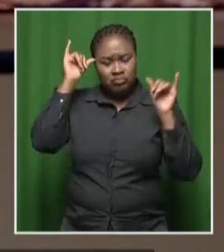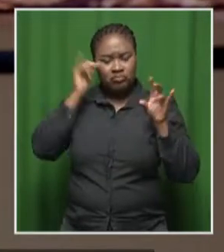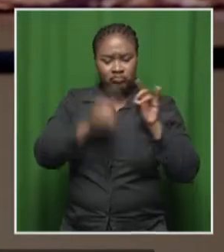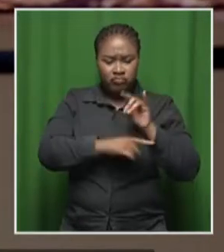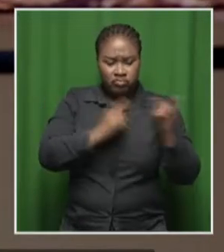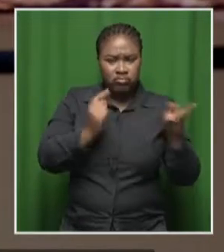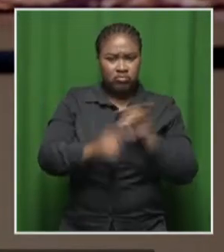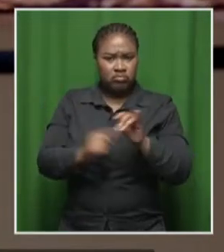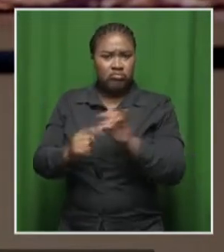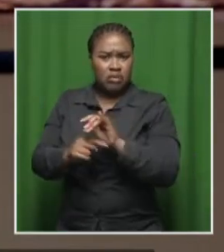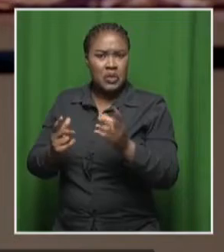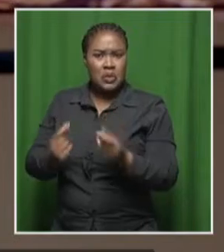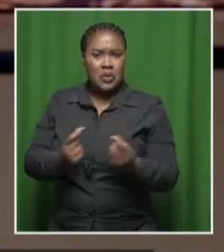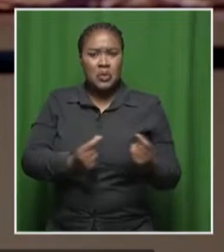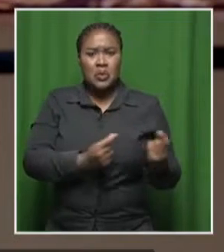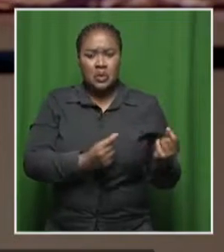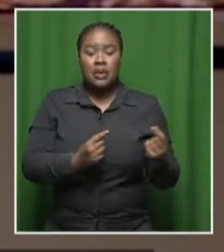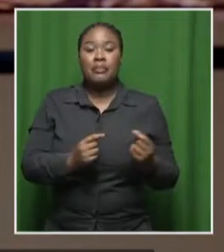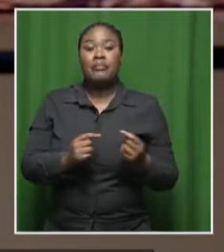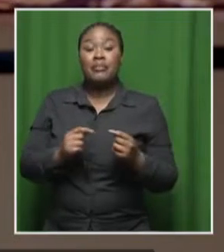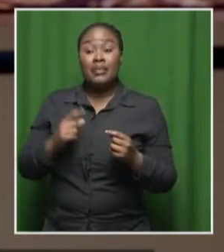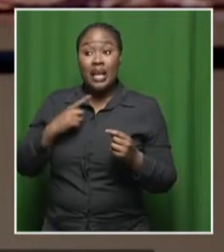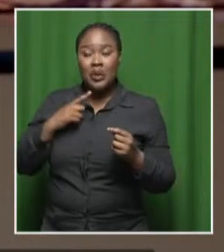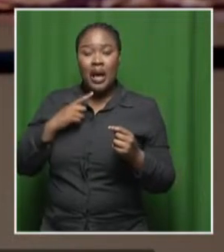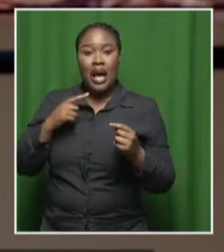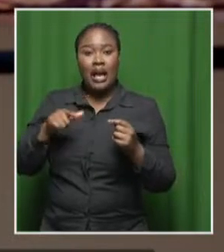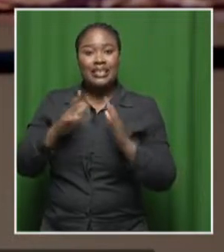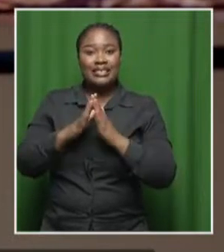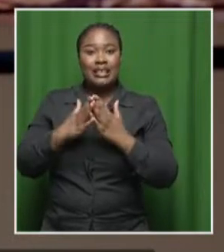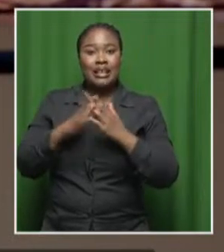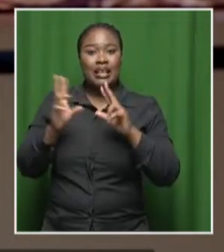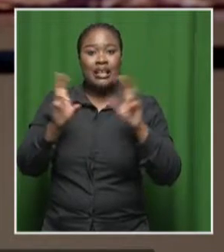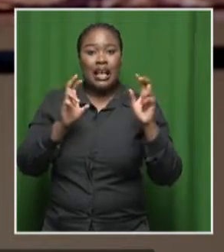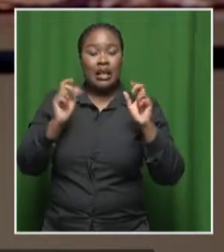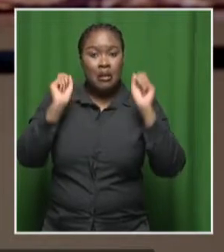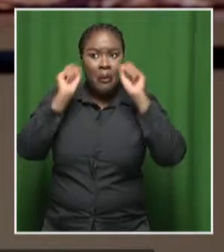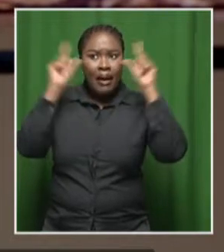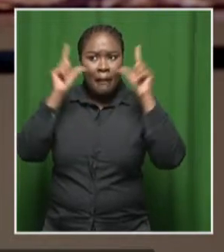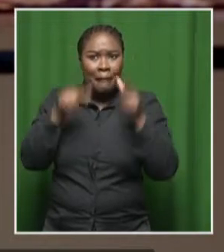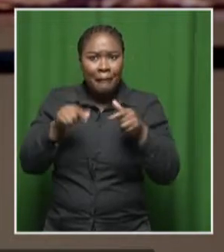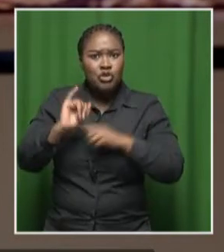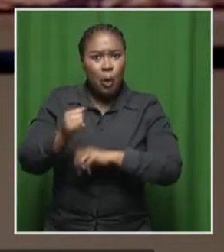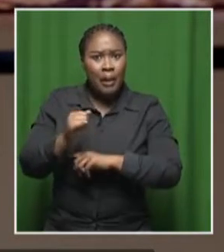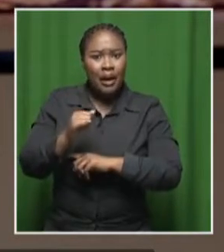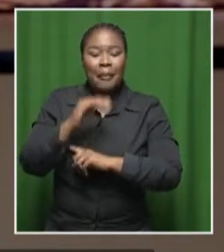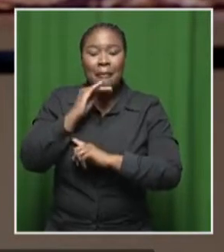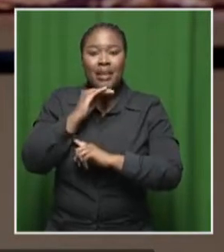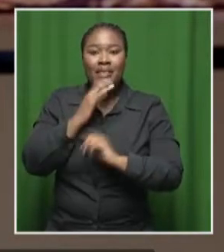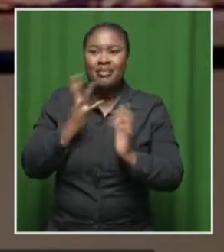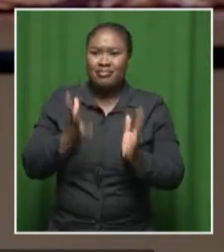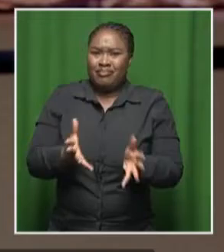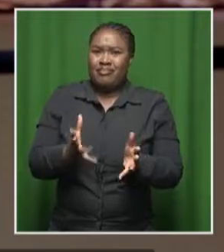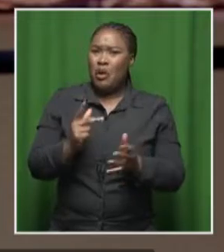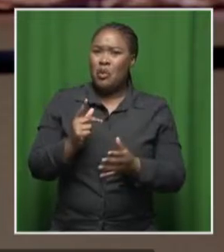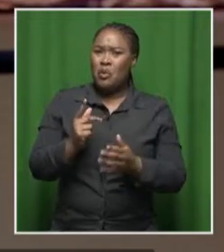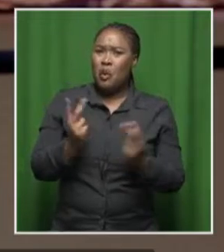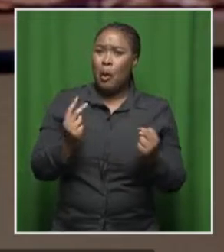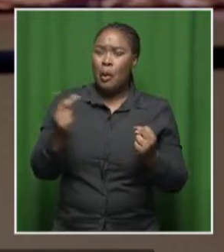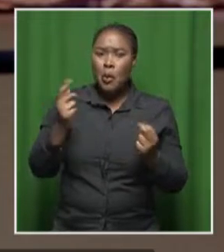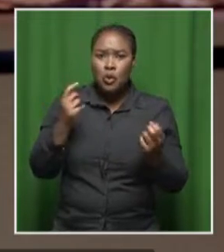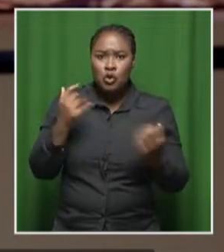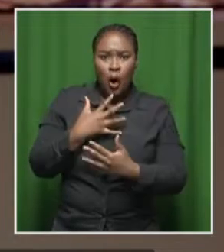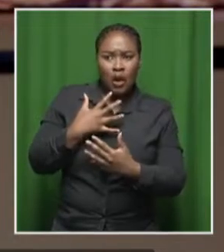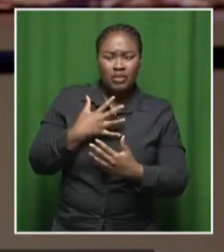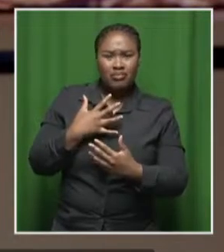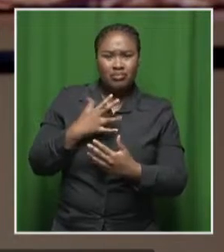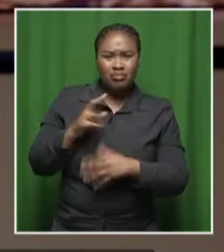important around also our title, Wake Up, This is Joburg, is Wake Up, This is the ordinariness of Johannesburg. Inside Out tells the